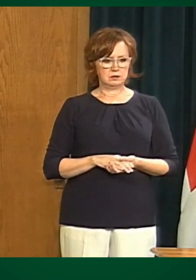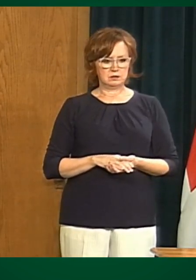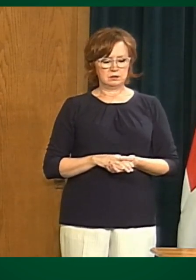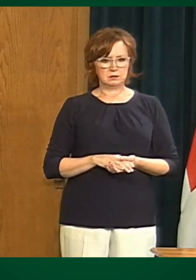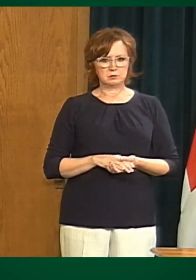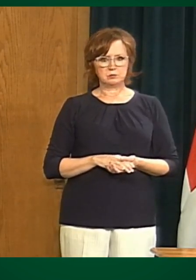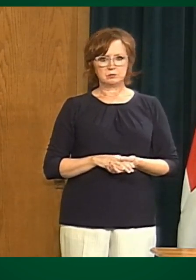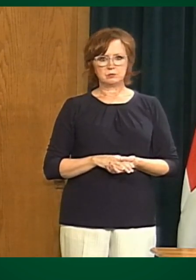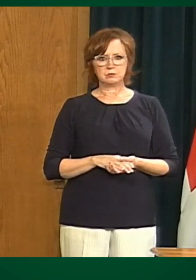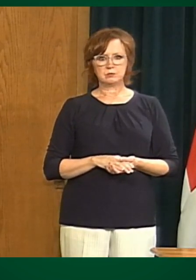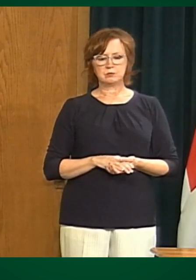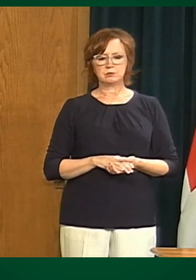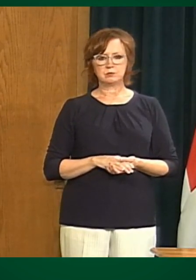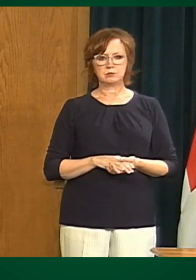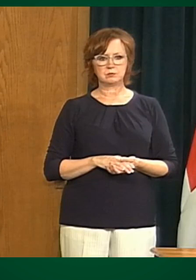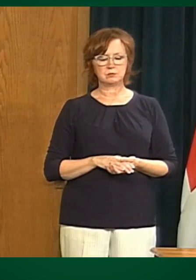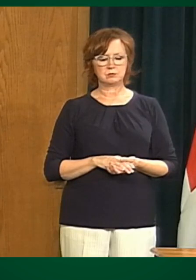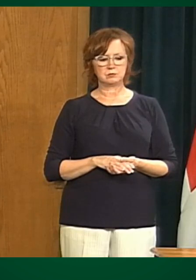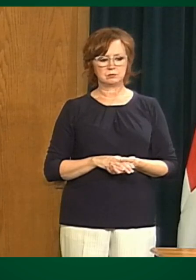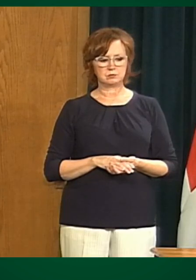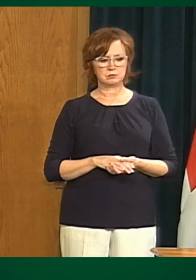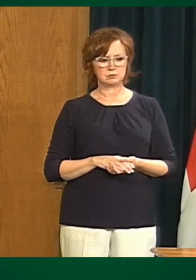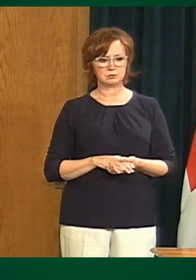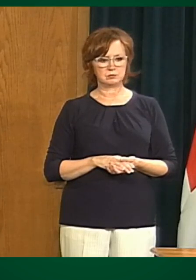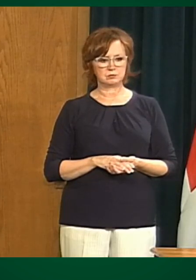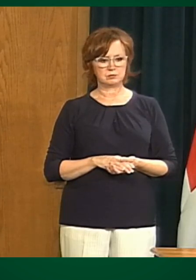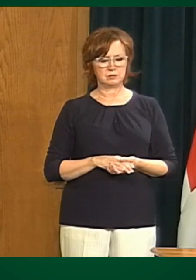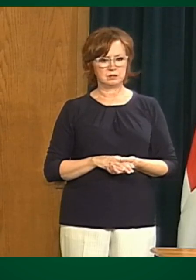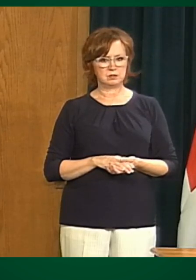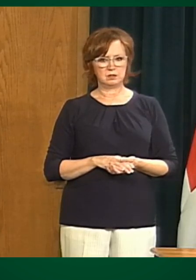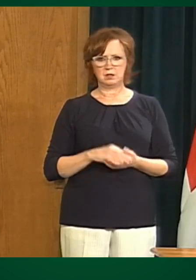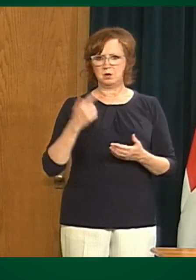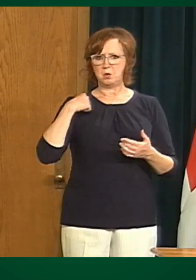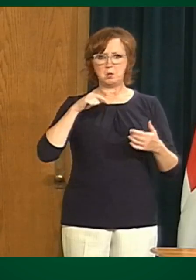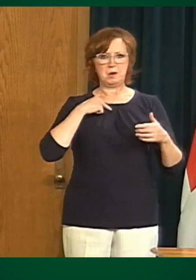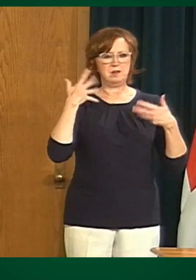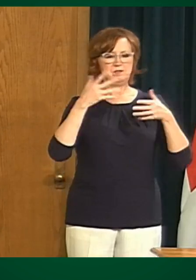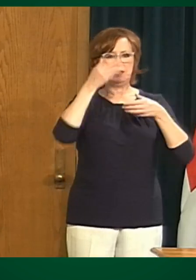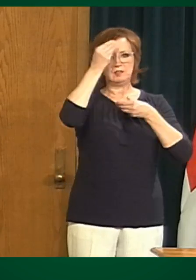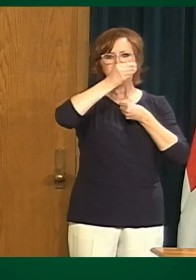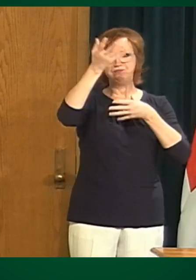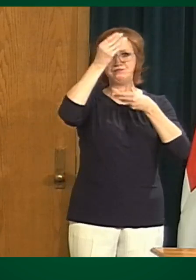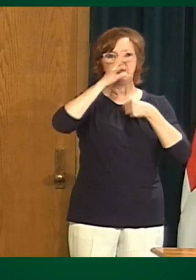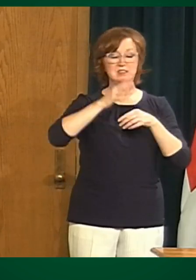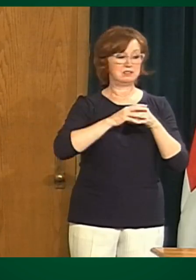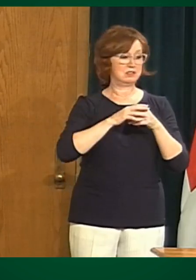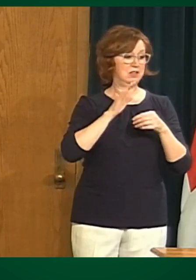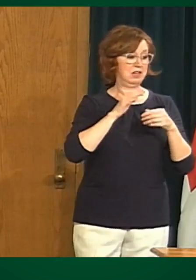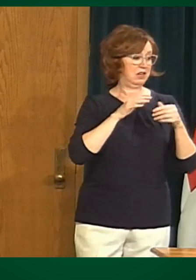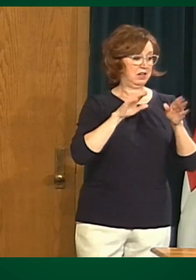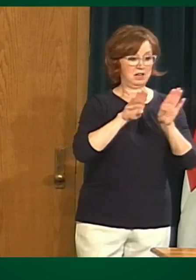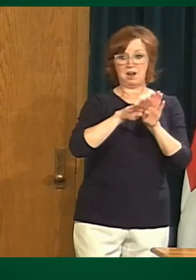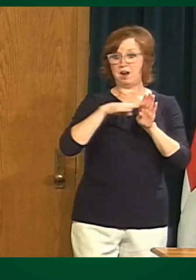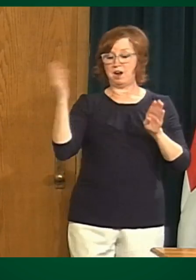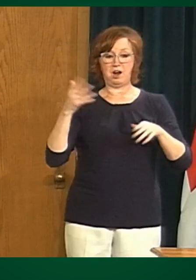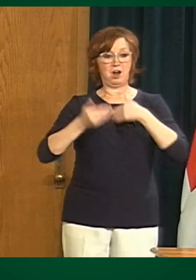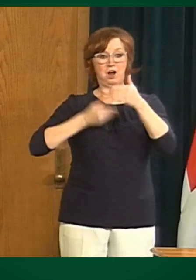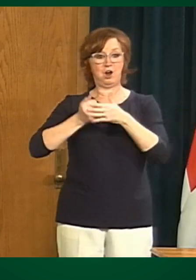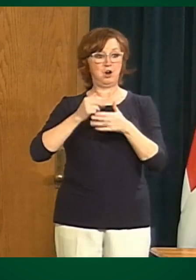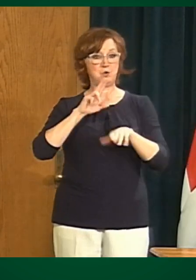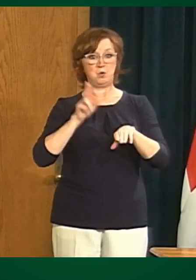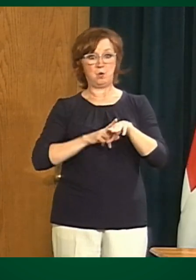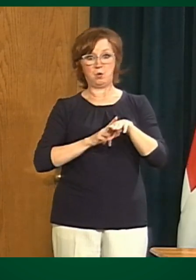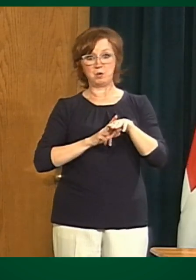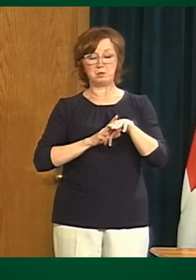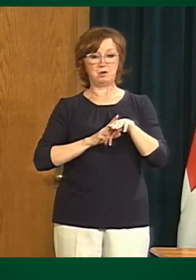that for the next little while, there's no going back to business as usual. We all have to live, work, and play in the